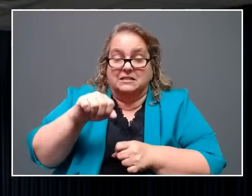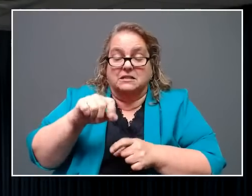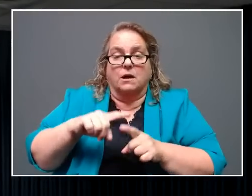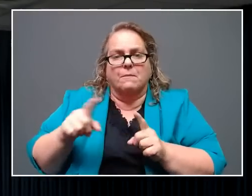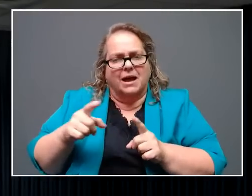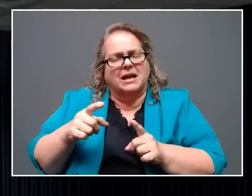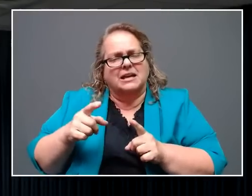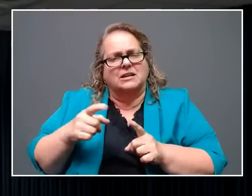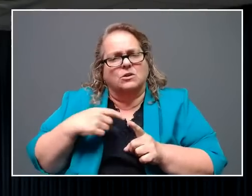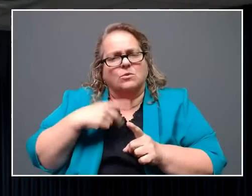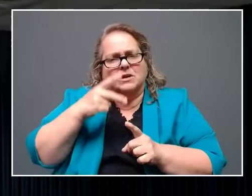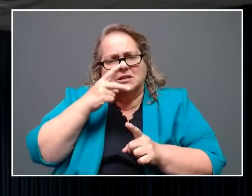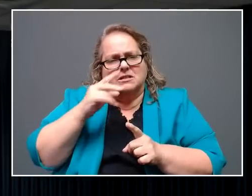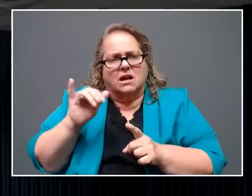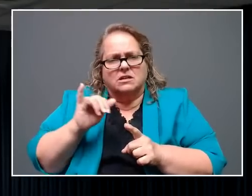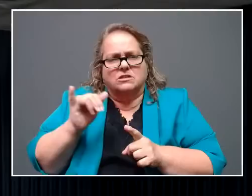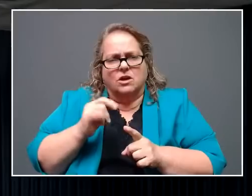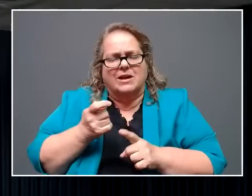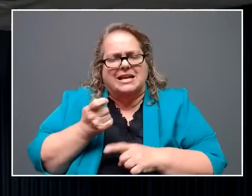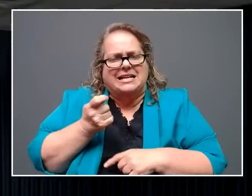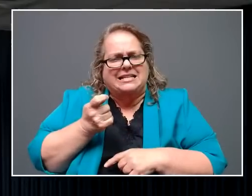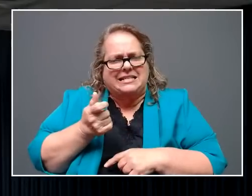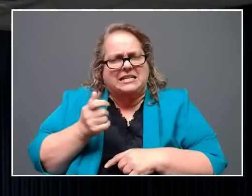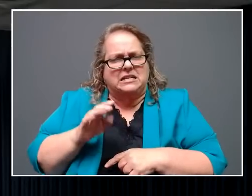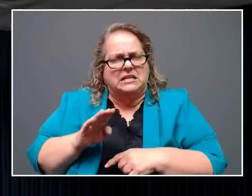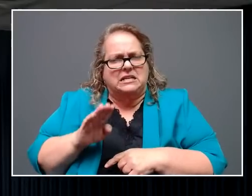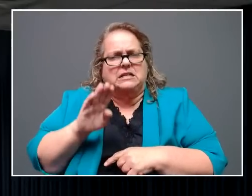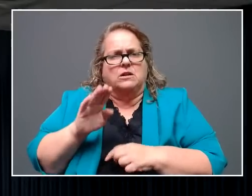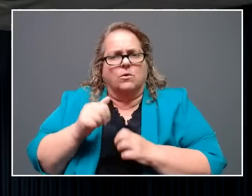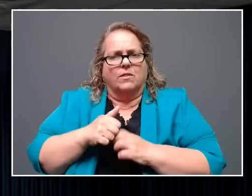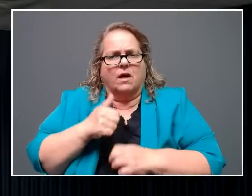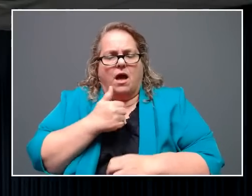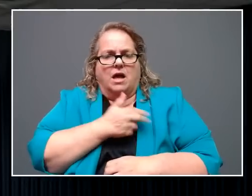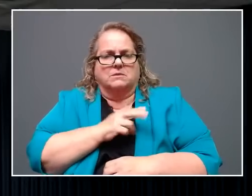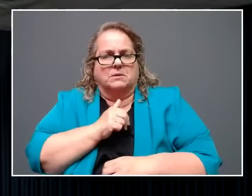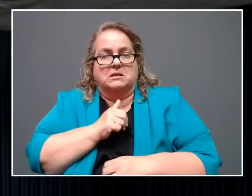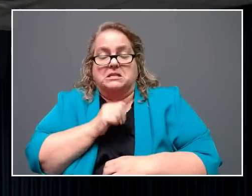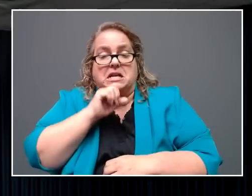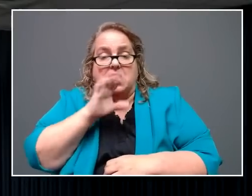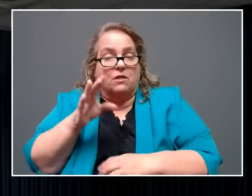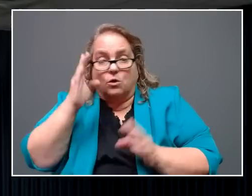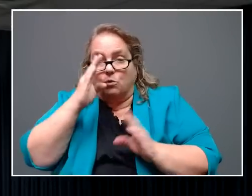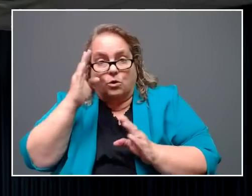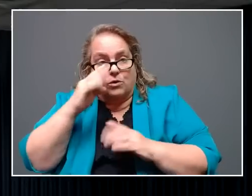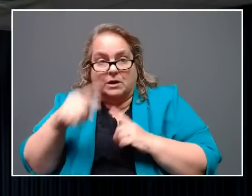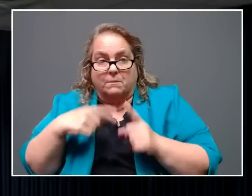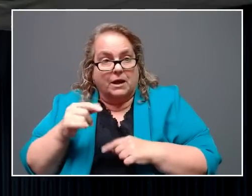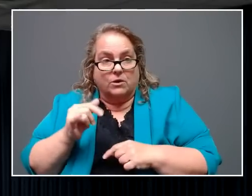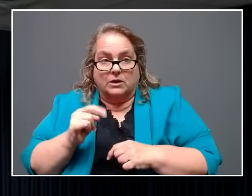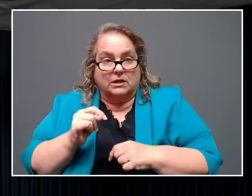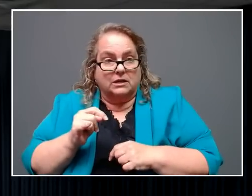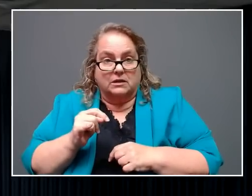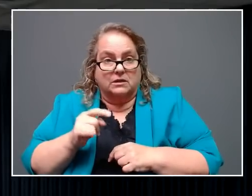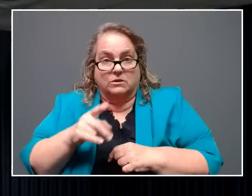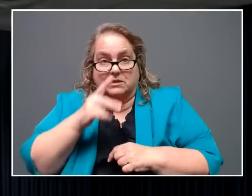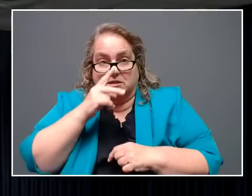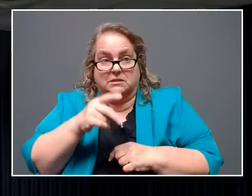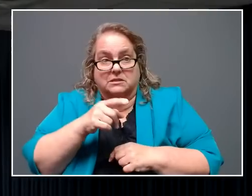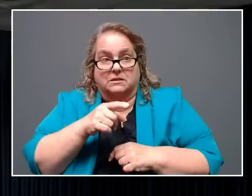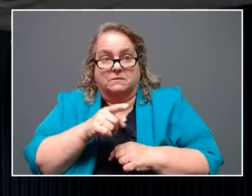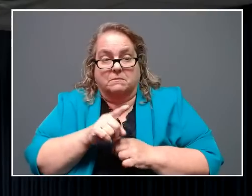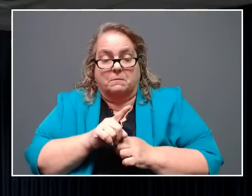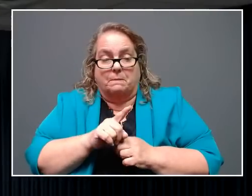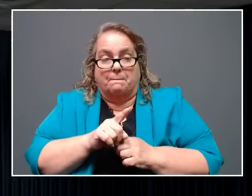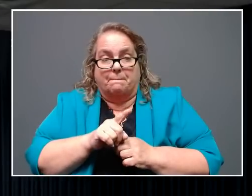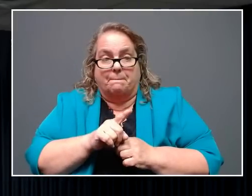on hospitalization. I don't think it's anything to be worried about yet, if we can show the line chart, but to be mindful. Certainly